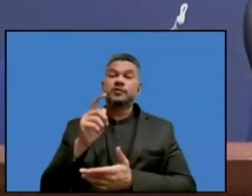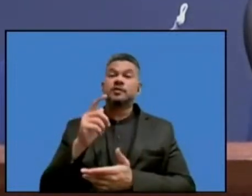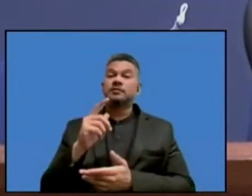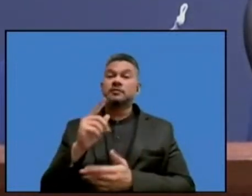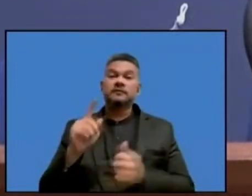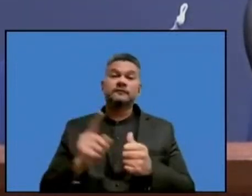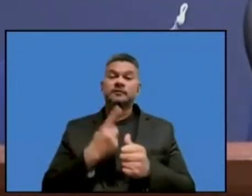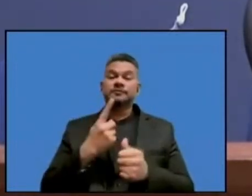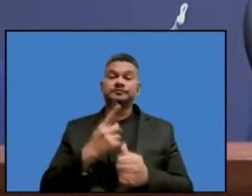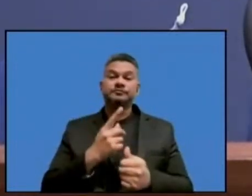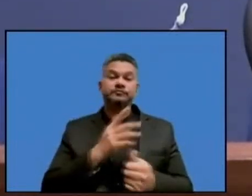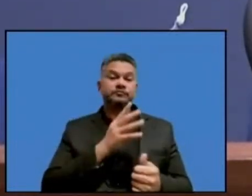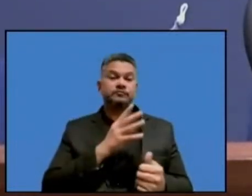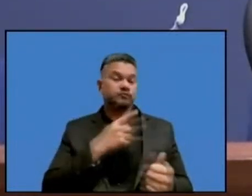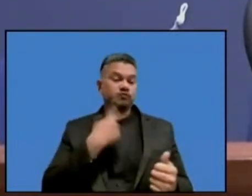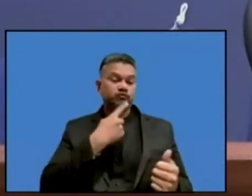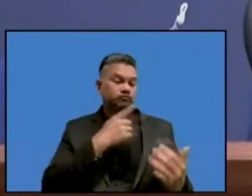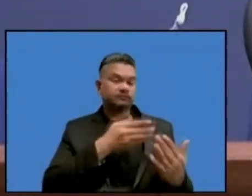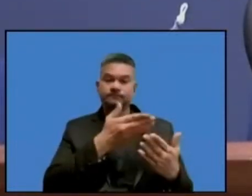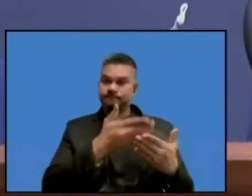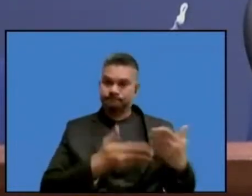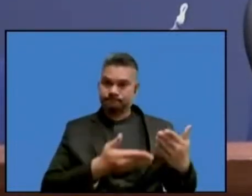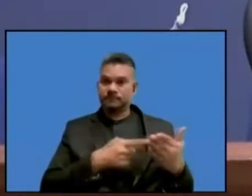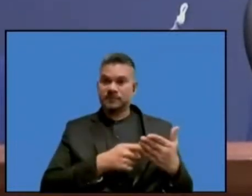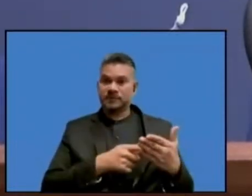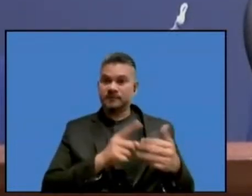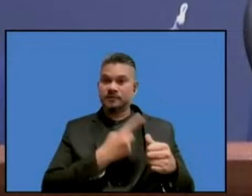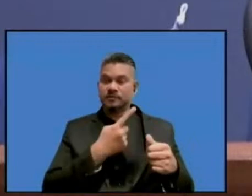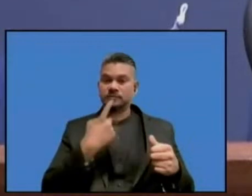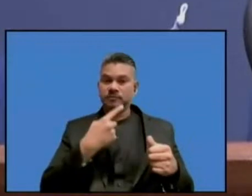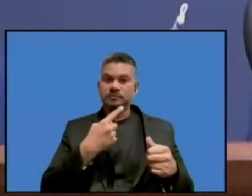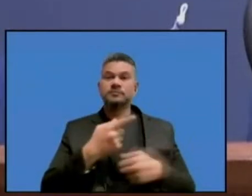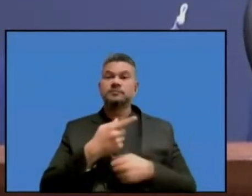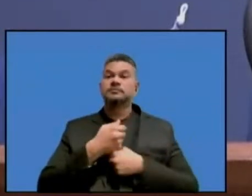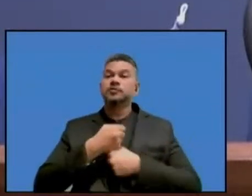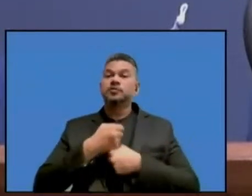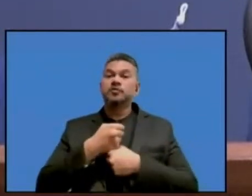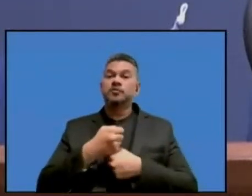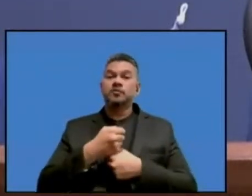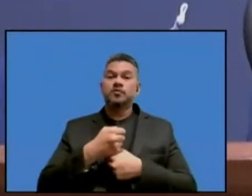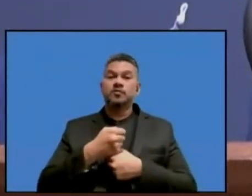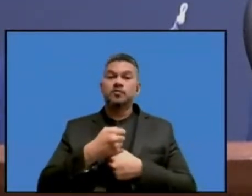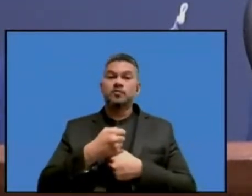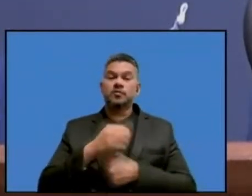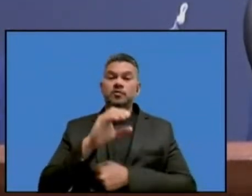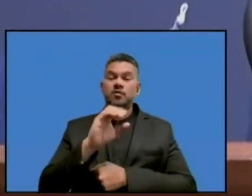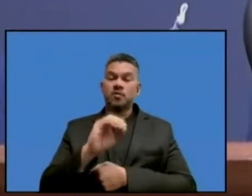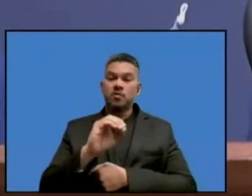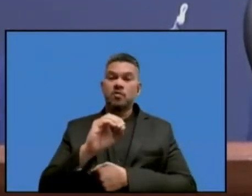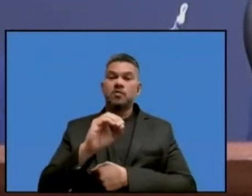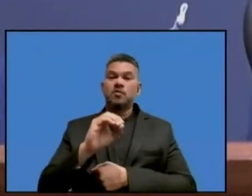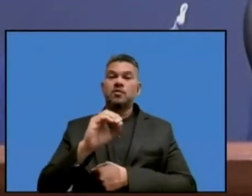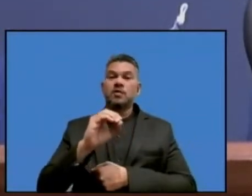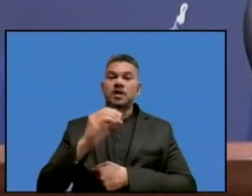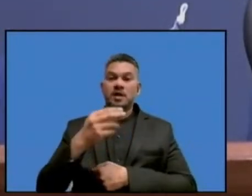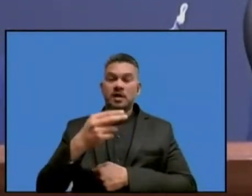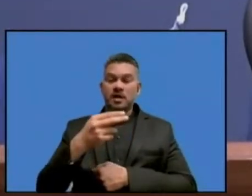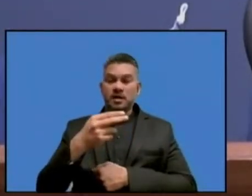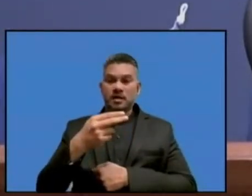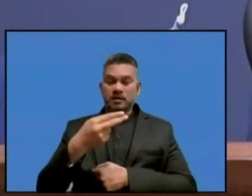list is a distinguished representative of OHCHR, and followed